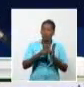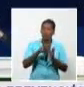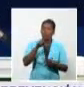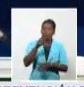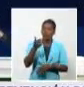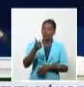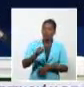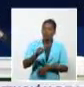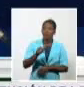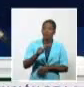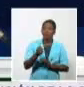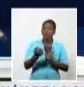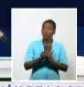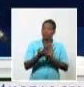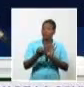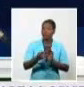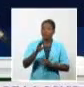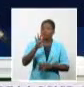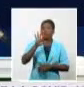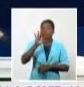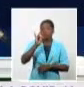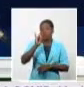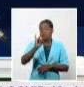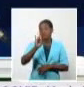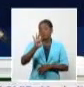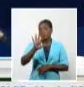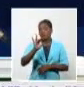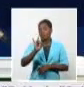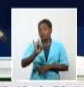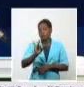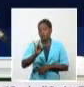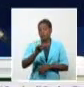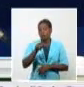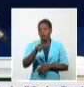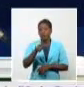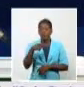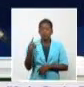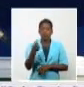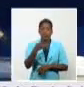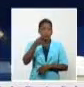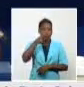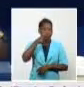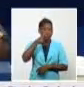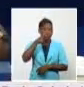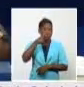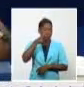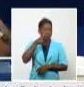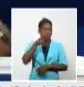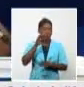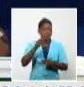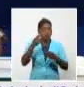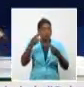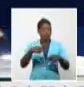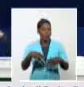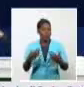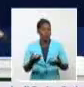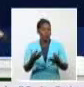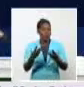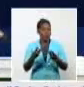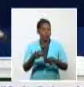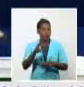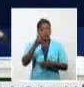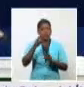3,892 cases are being monitored by primary health care. With regard to migratory movements in